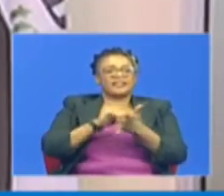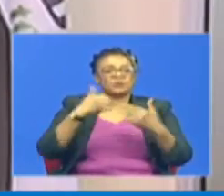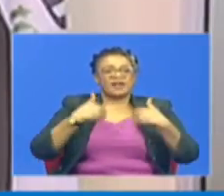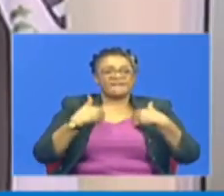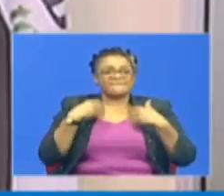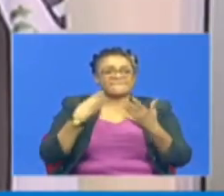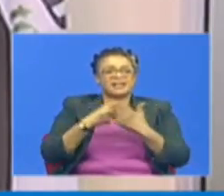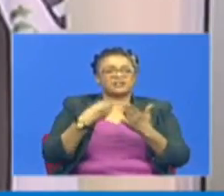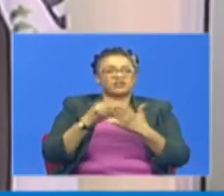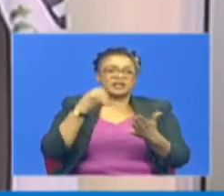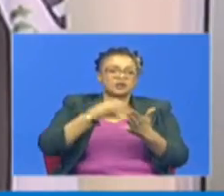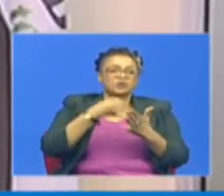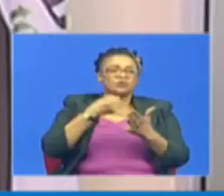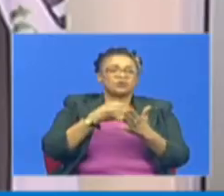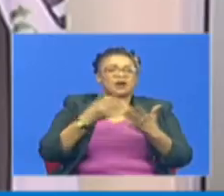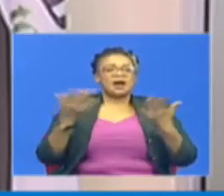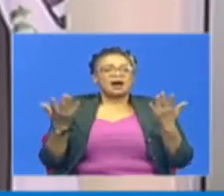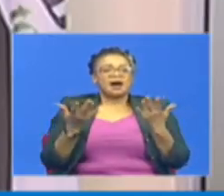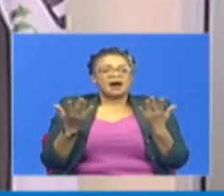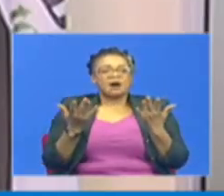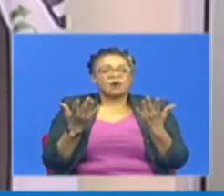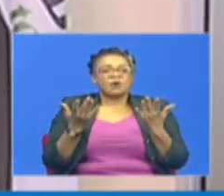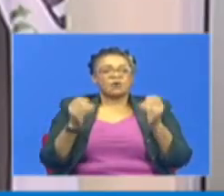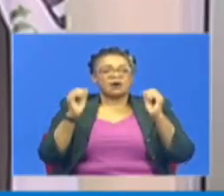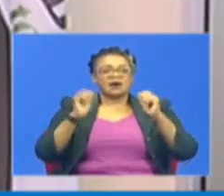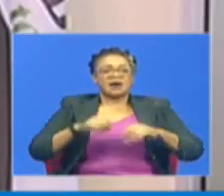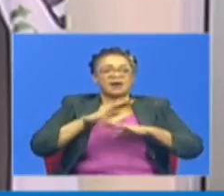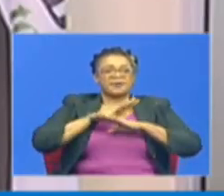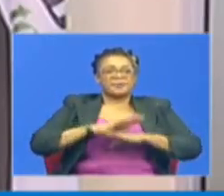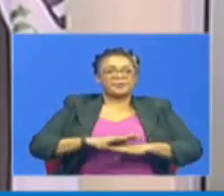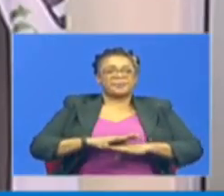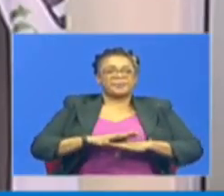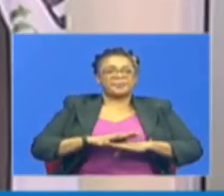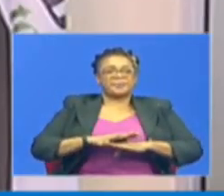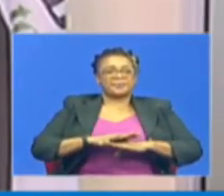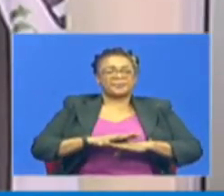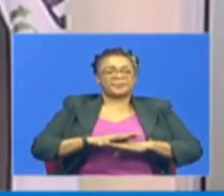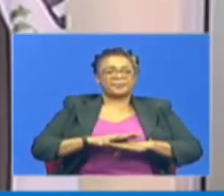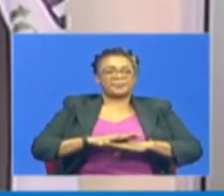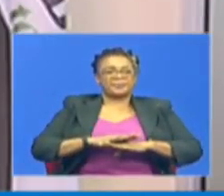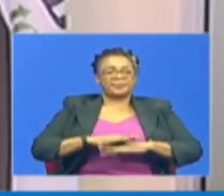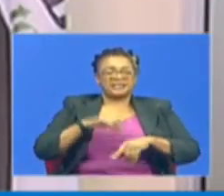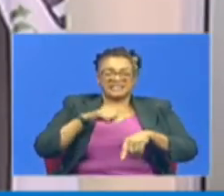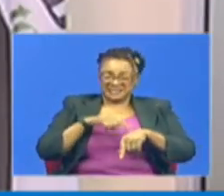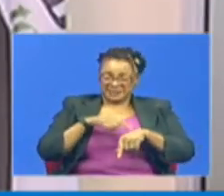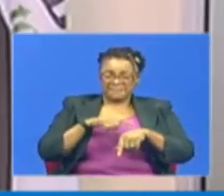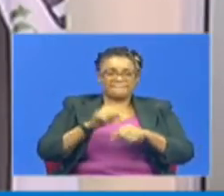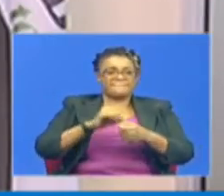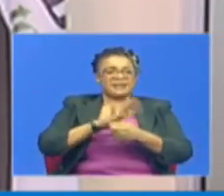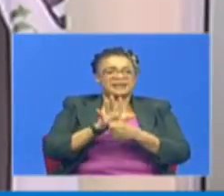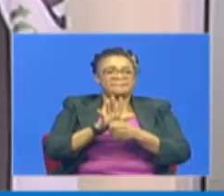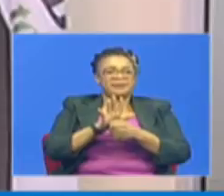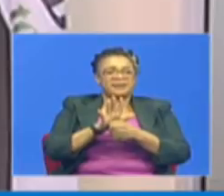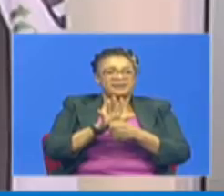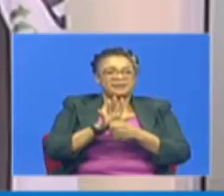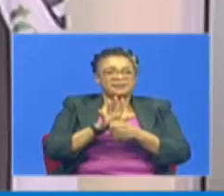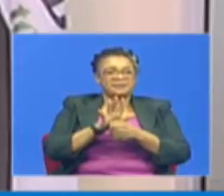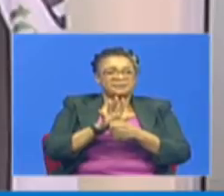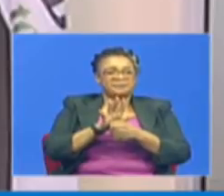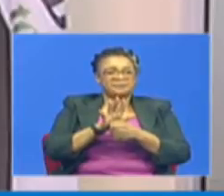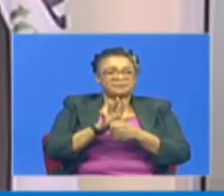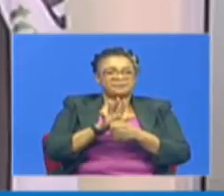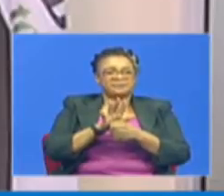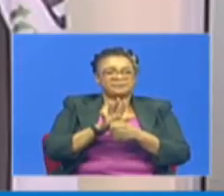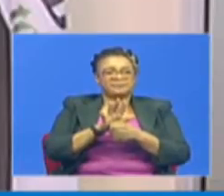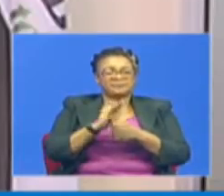inclusion, how there can be a relief on SMEs during this pandemic and the COVID-19. First of all, we